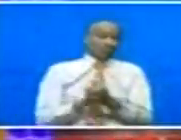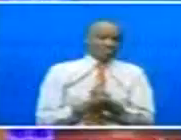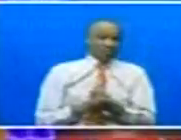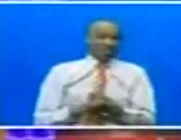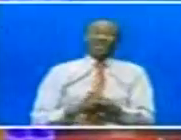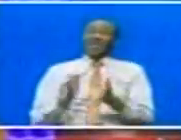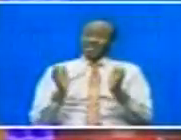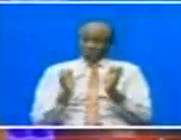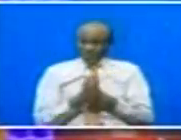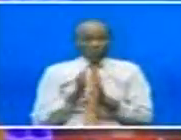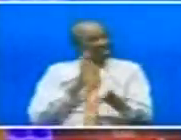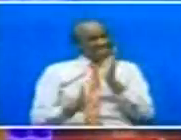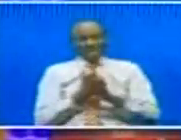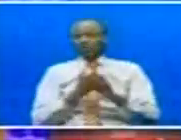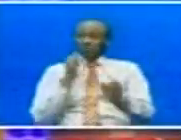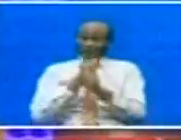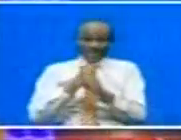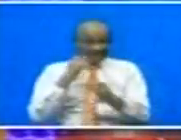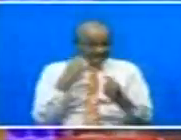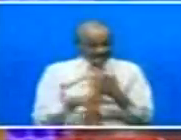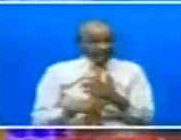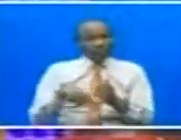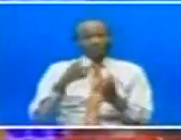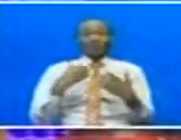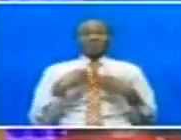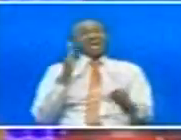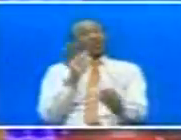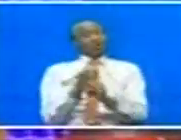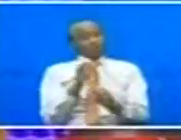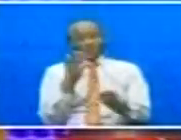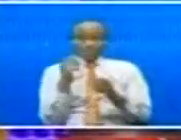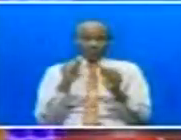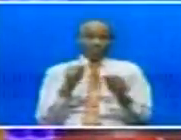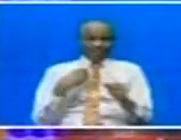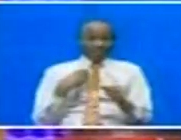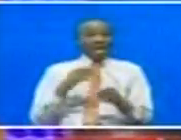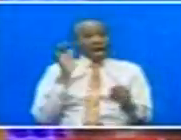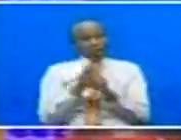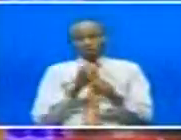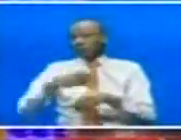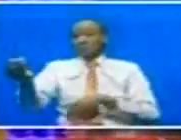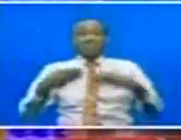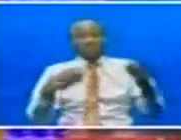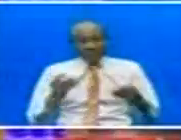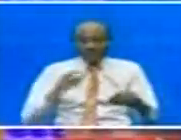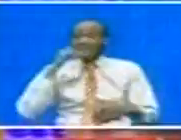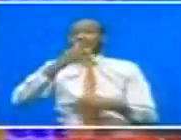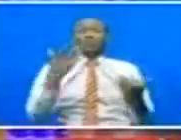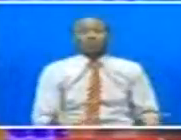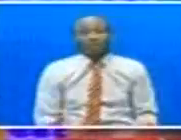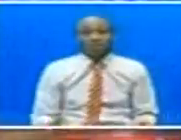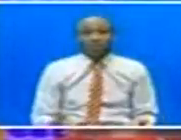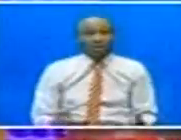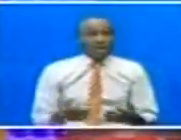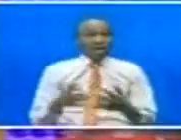Because without having productivity, all you're going to do, you have so many giveaways. By the next minute, Mr.